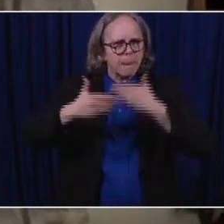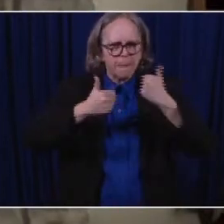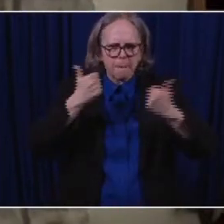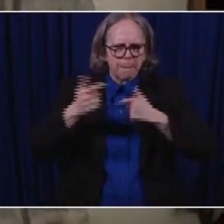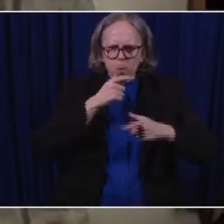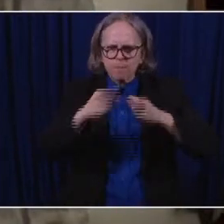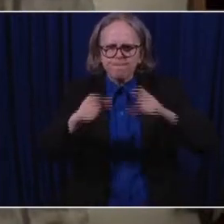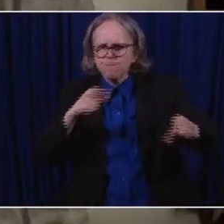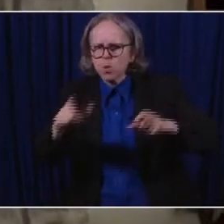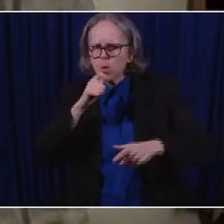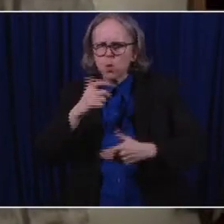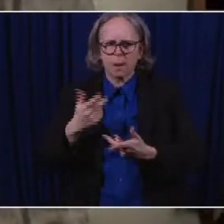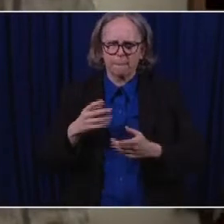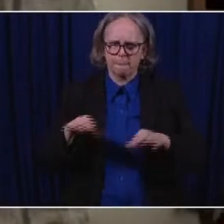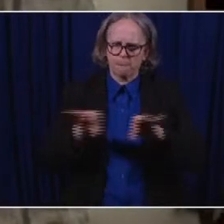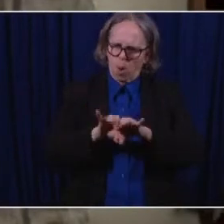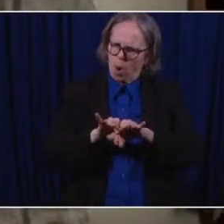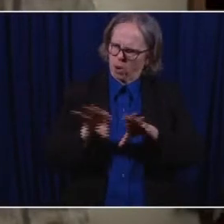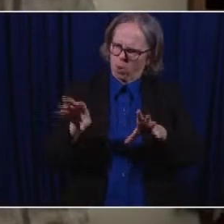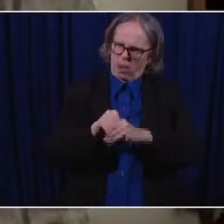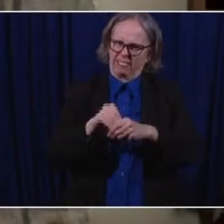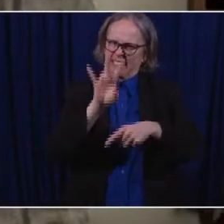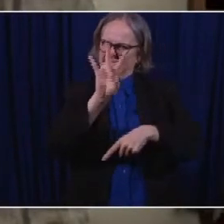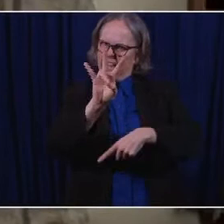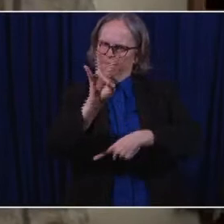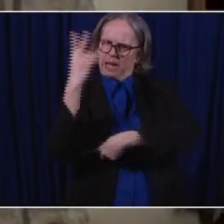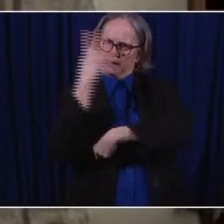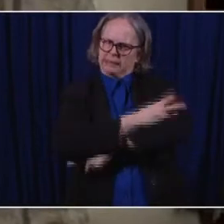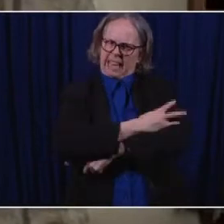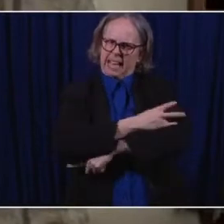But, you know, I think we're doing pretty well on that.